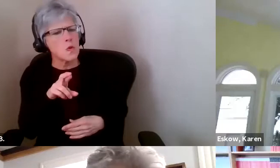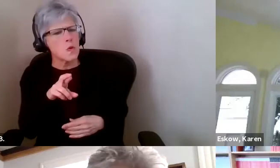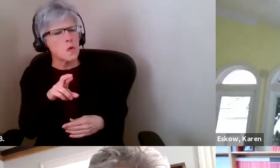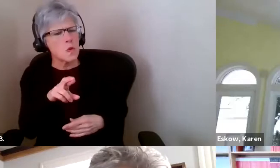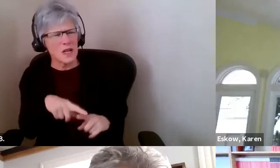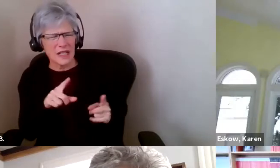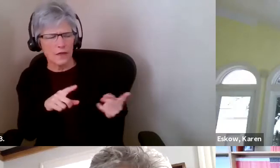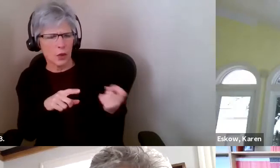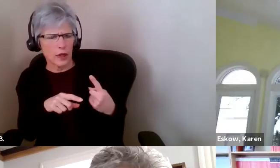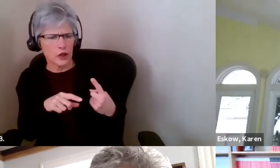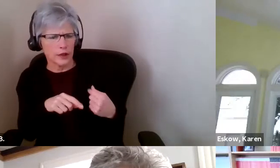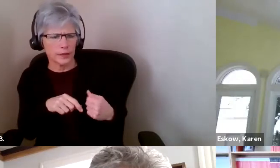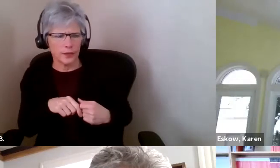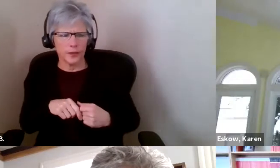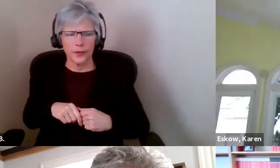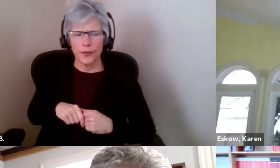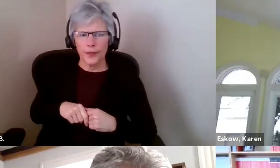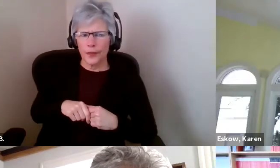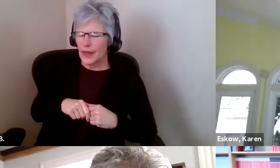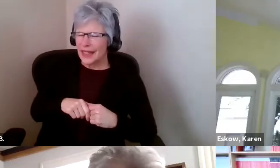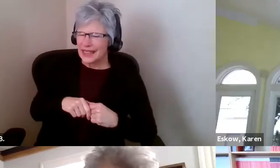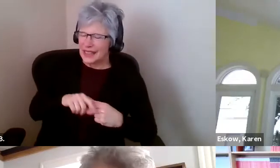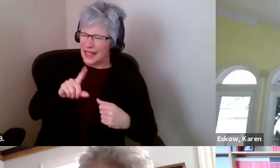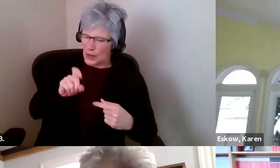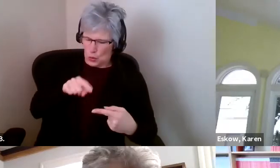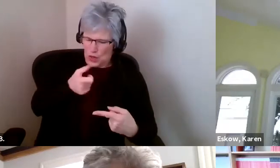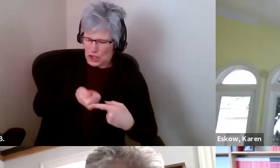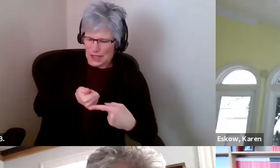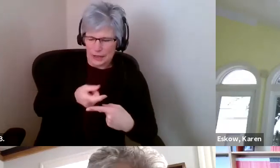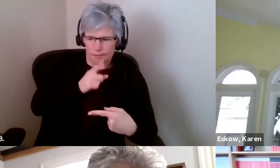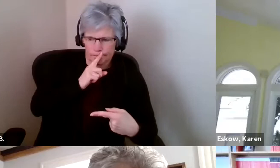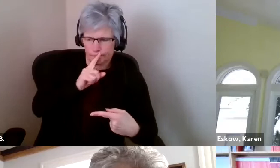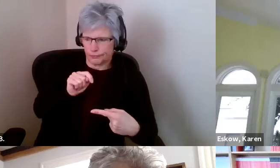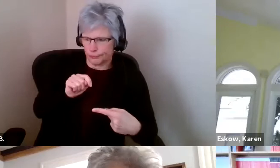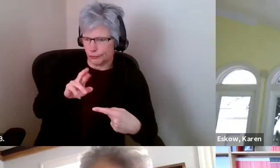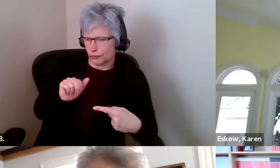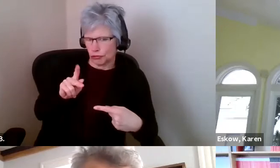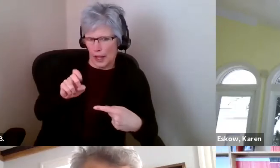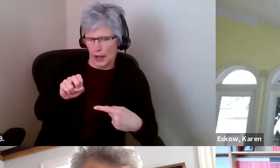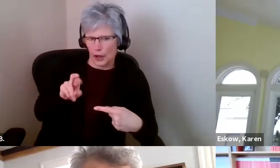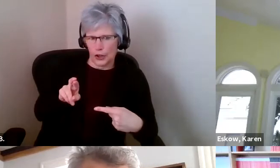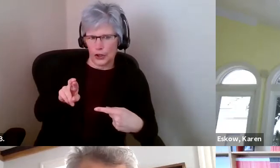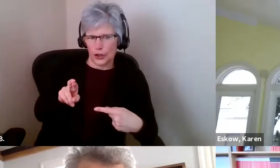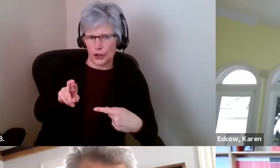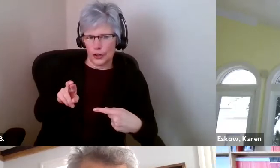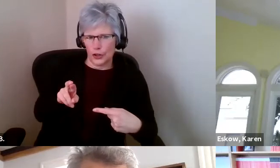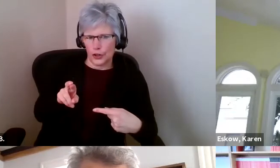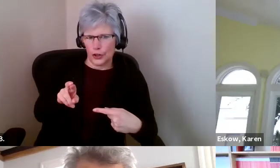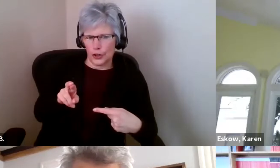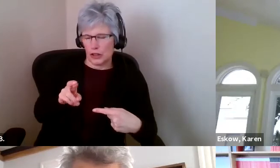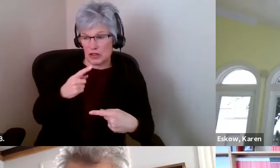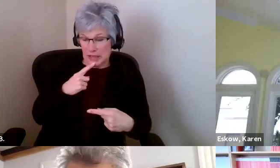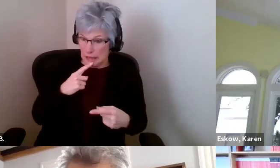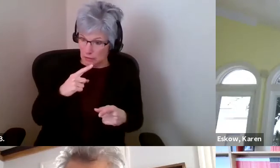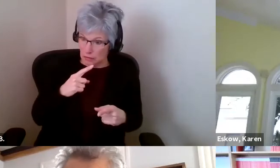question for me to answer? Yeah, the question doesn't indicate whether it's the track. It says, will that be the same process in the